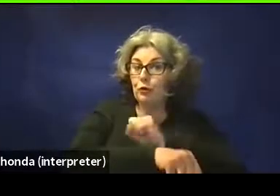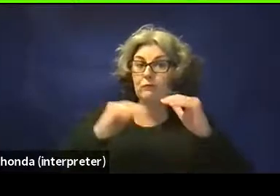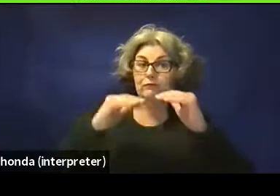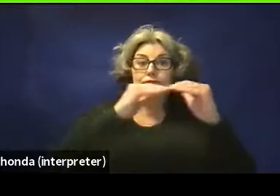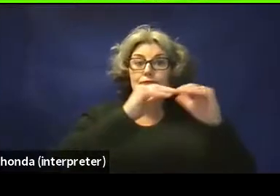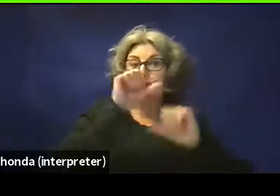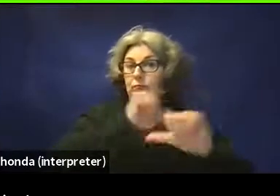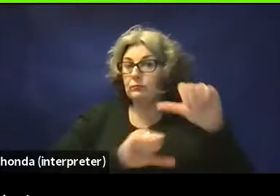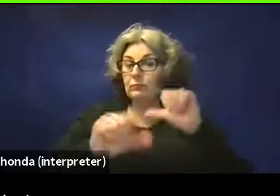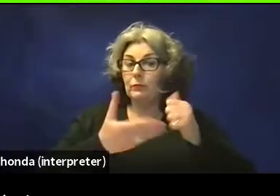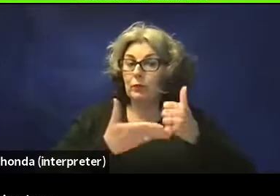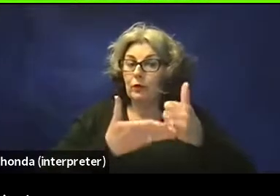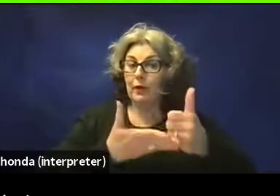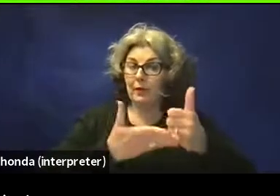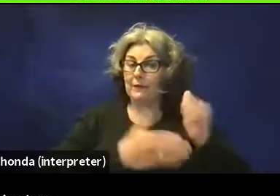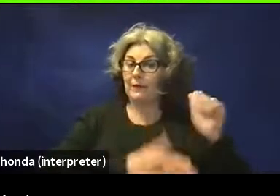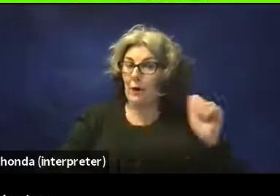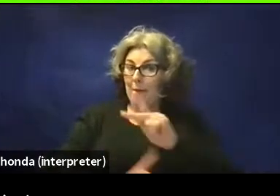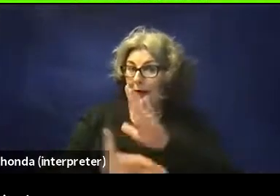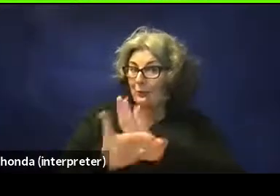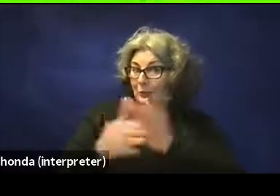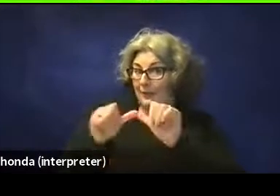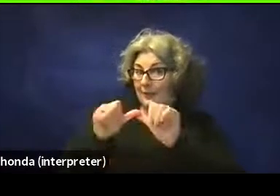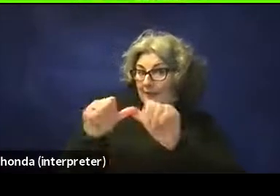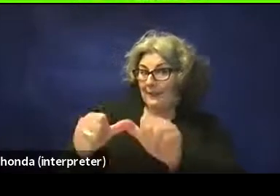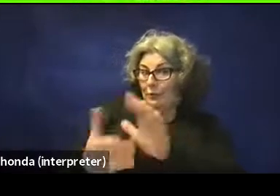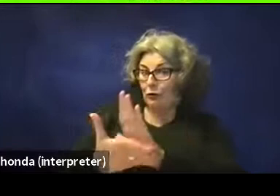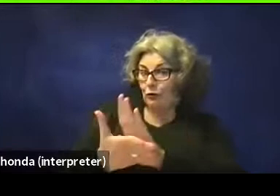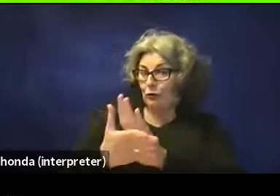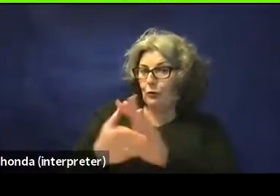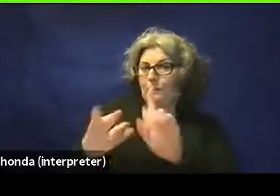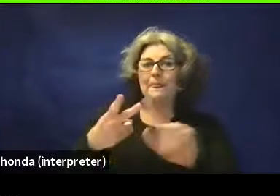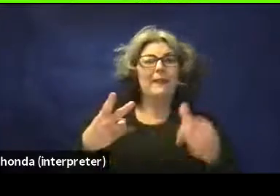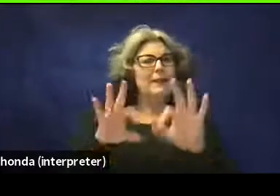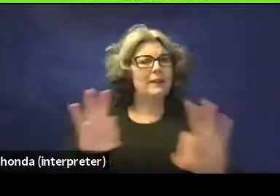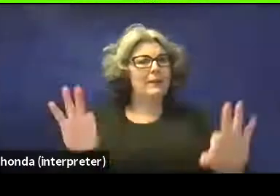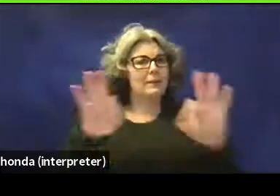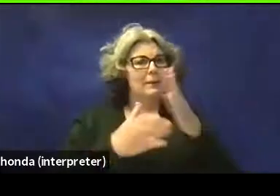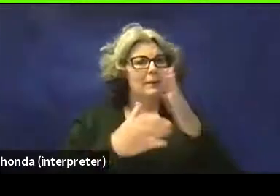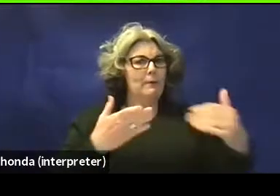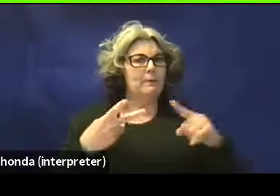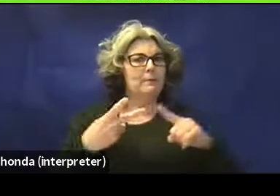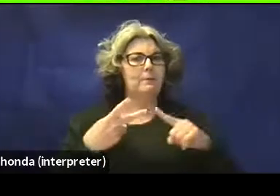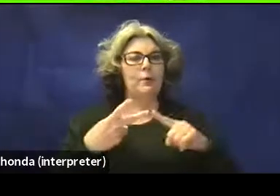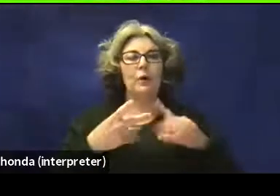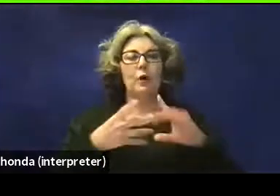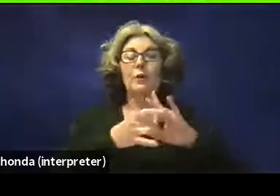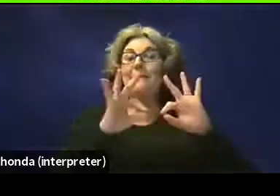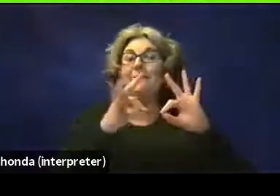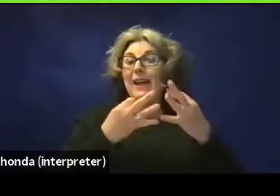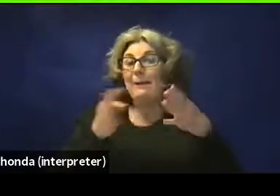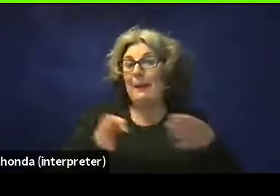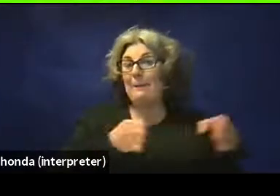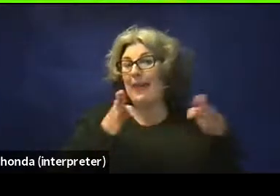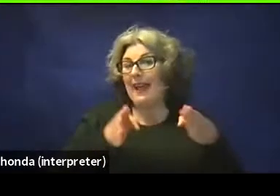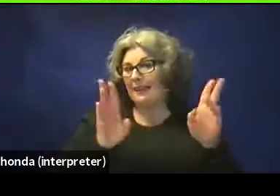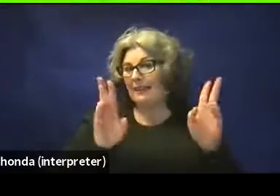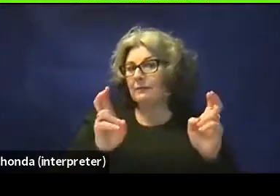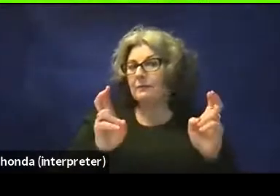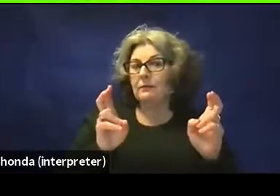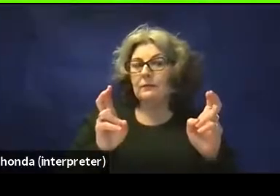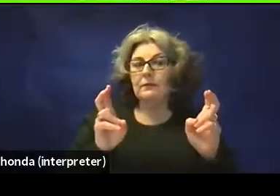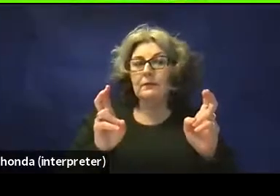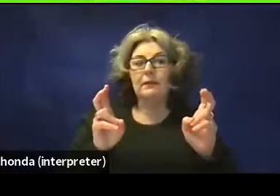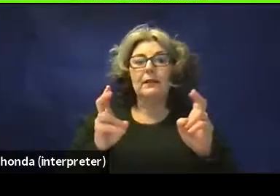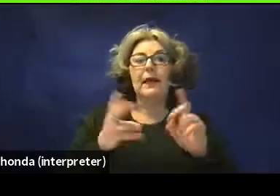peers to help them get back in school and stay in school. But another really key component of that has to do with family planning and water